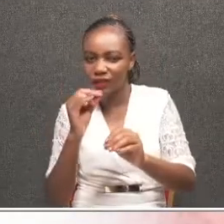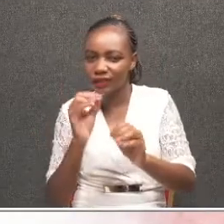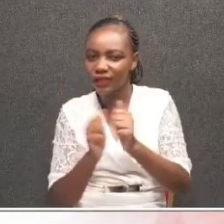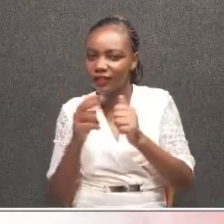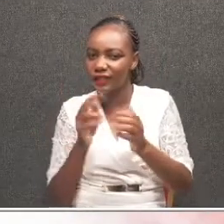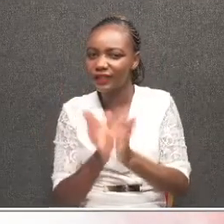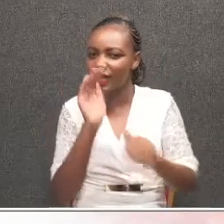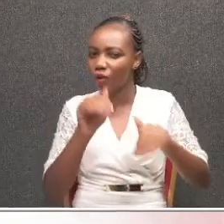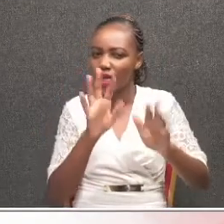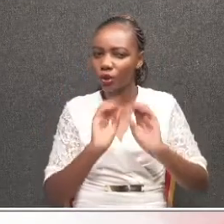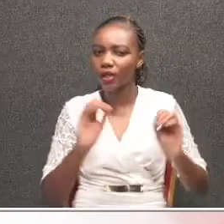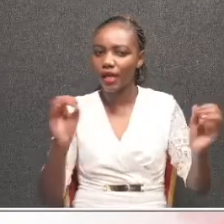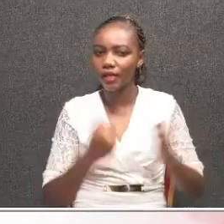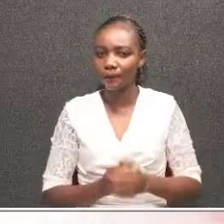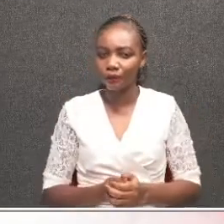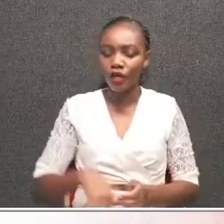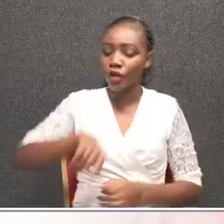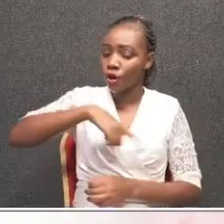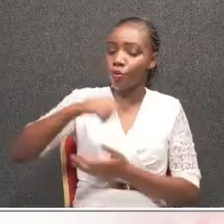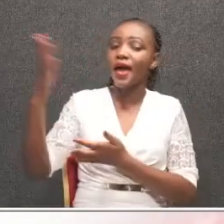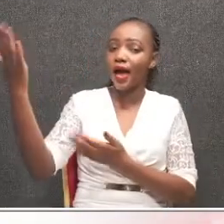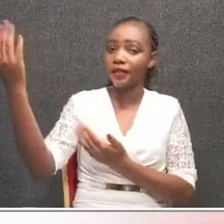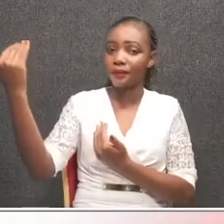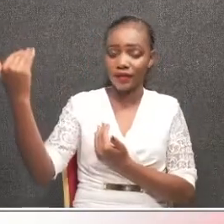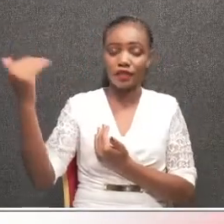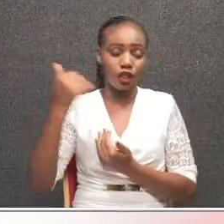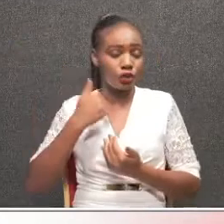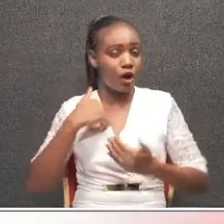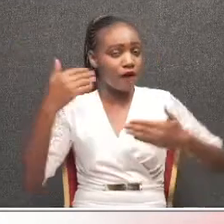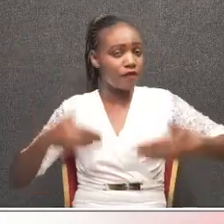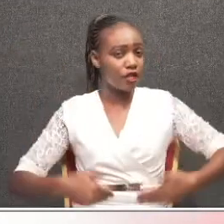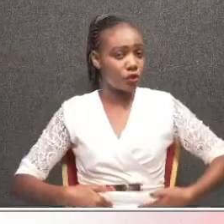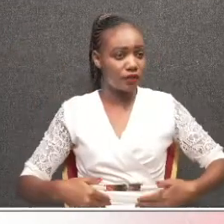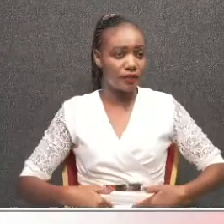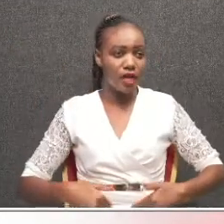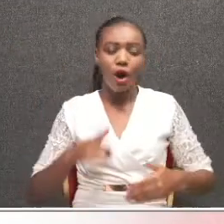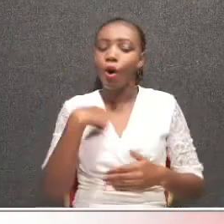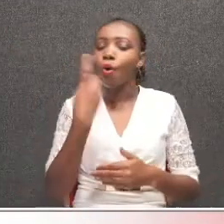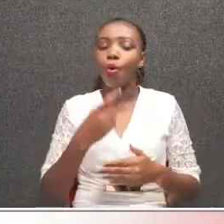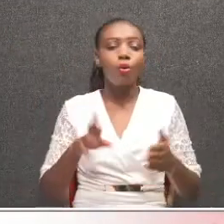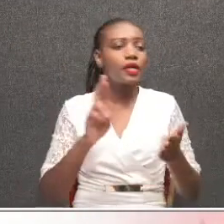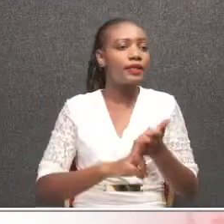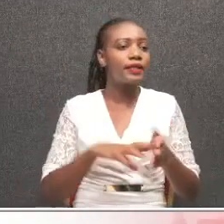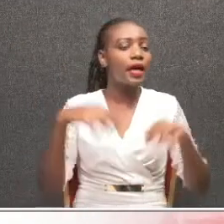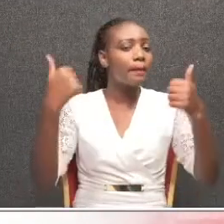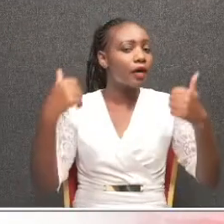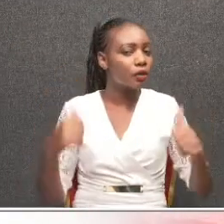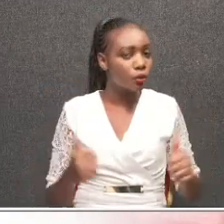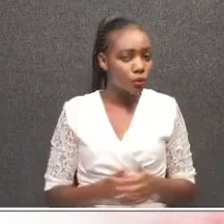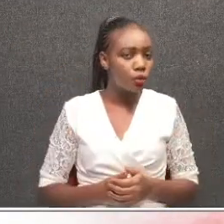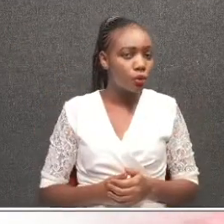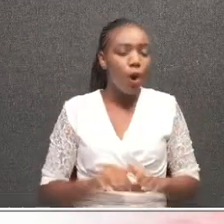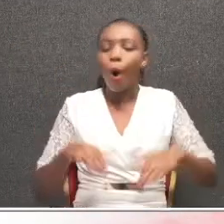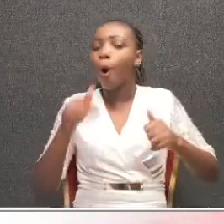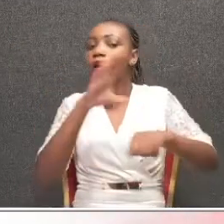election. Tunategemea wale vijana, youth, ambao haja wahi napata hiyo na